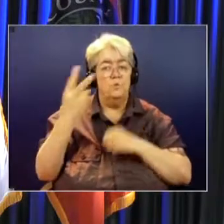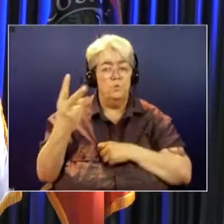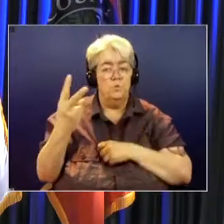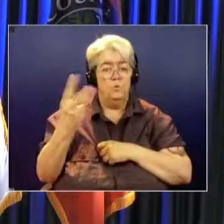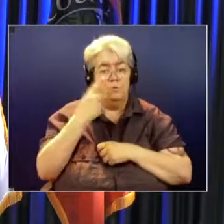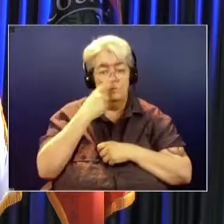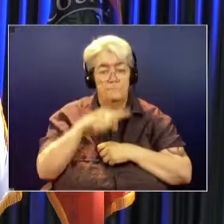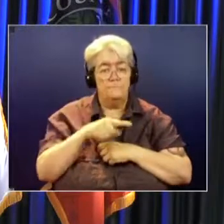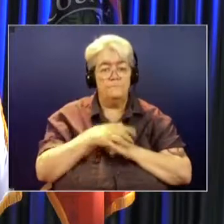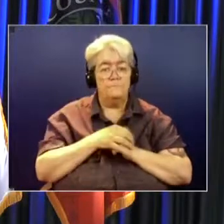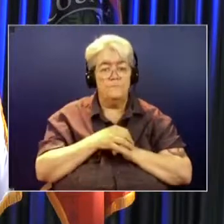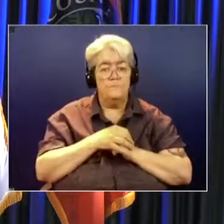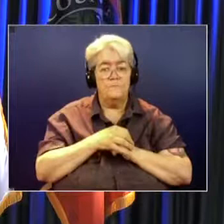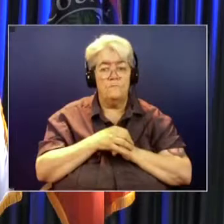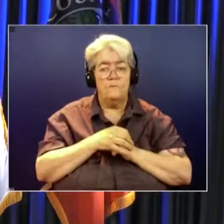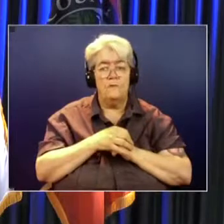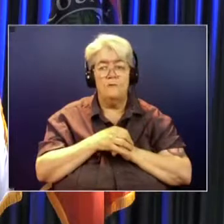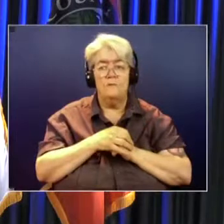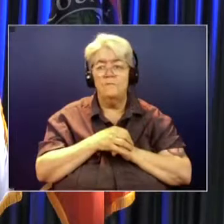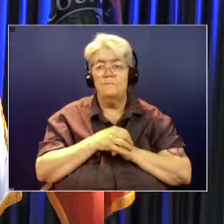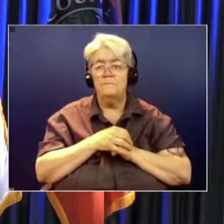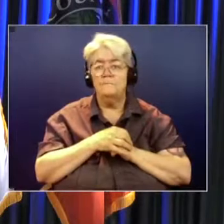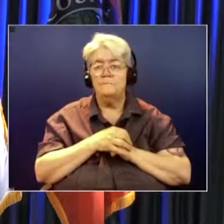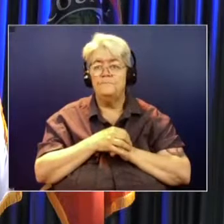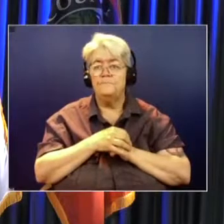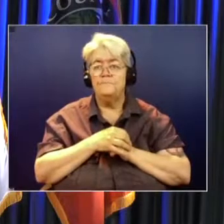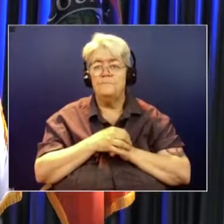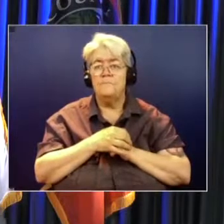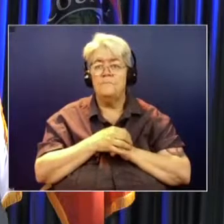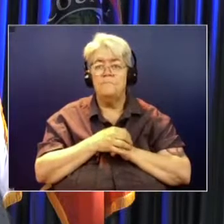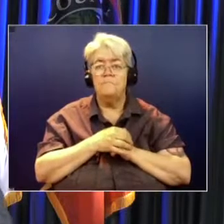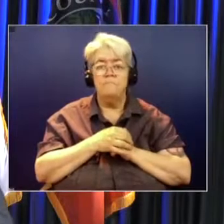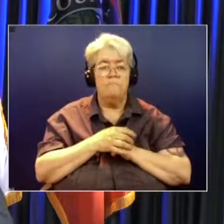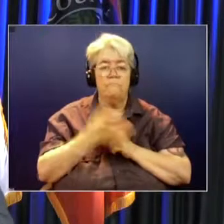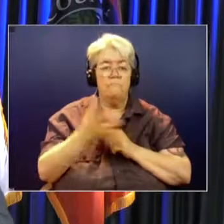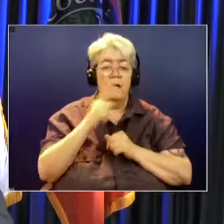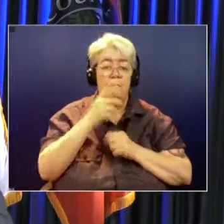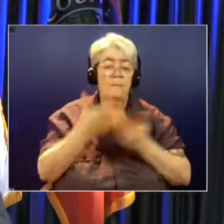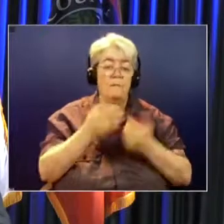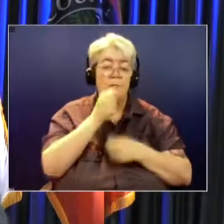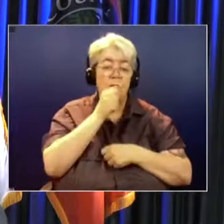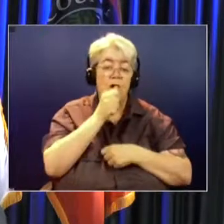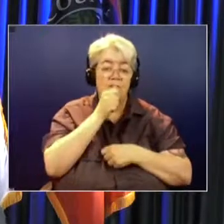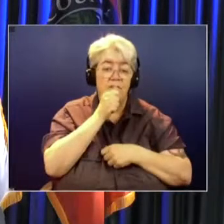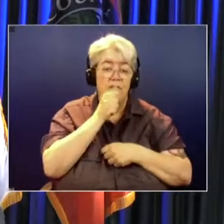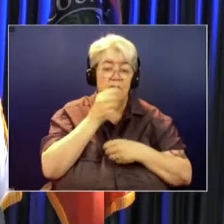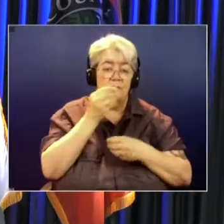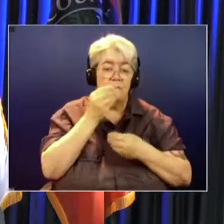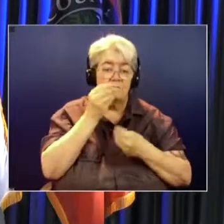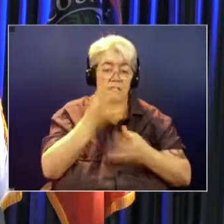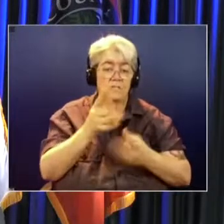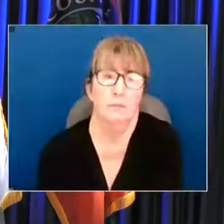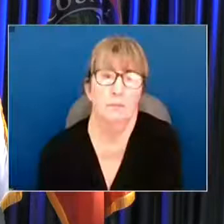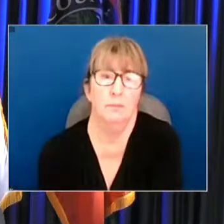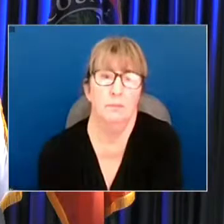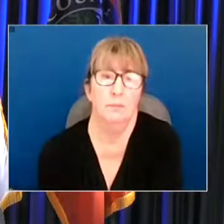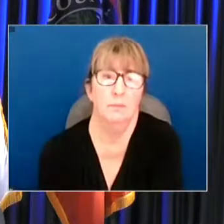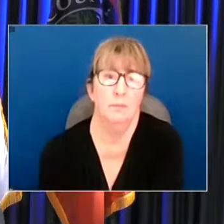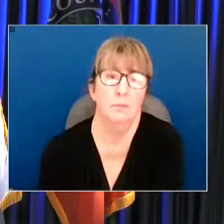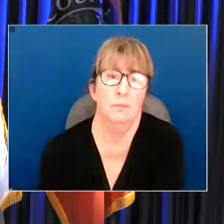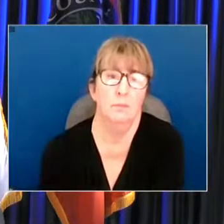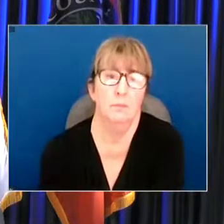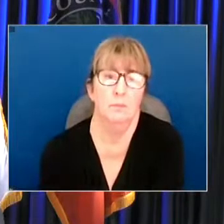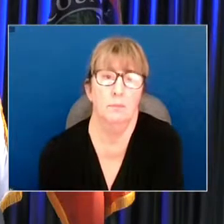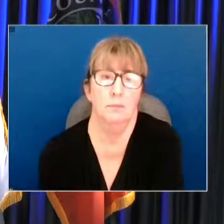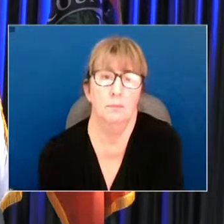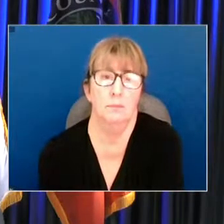say is the California, the bottom of the seal with the ticker is cut off slightly. The FOR, Yeah, California. you